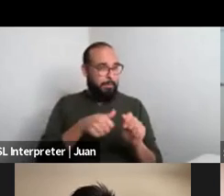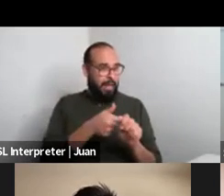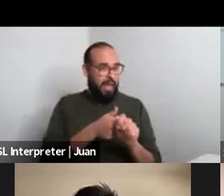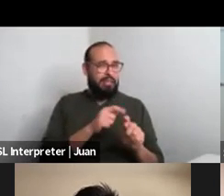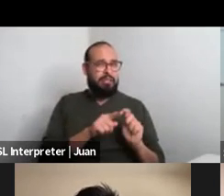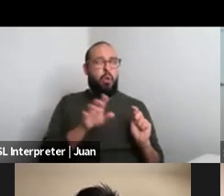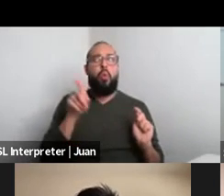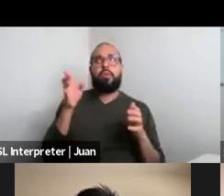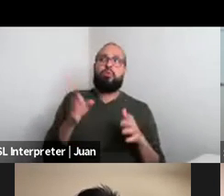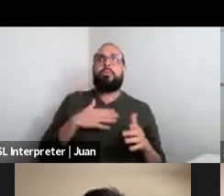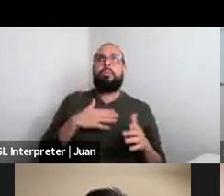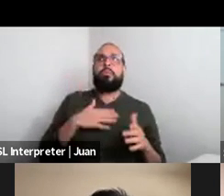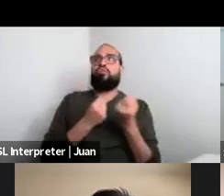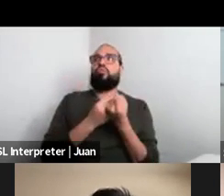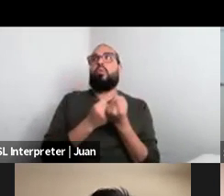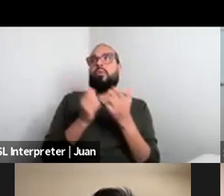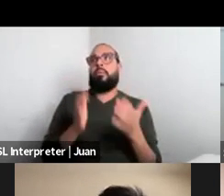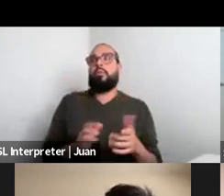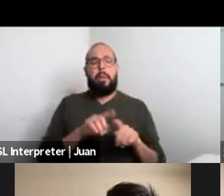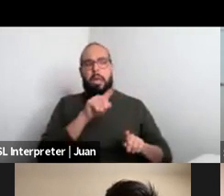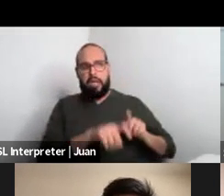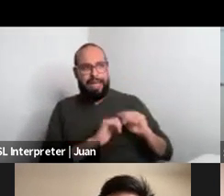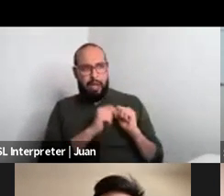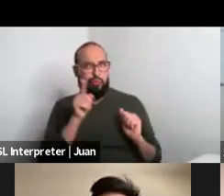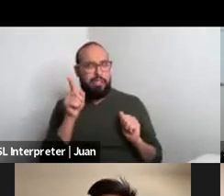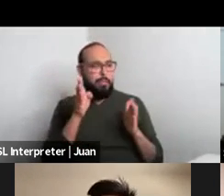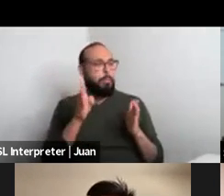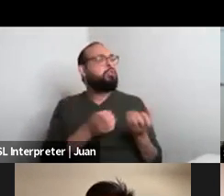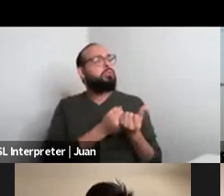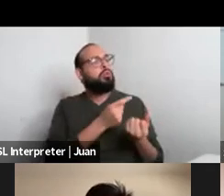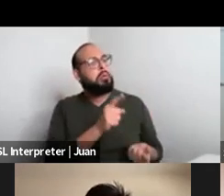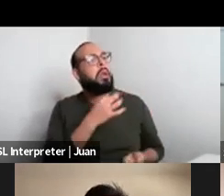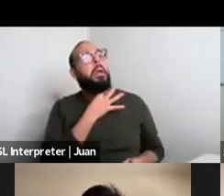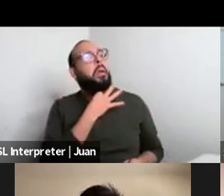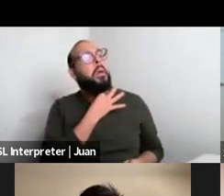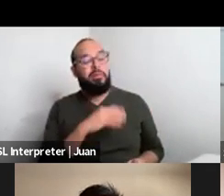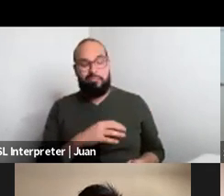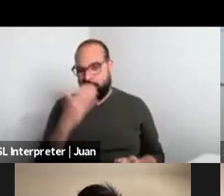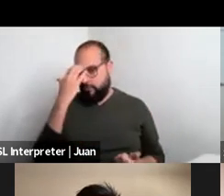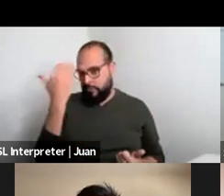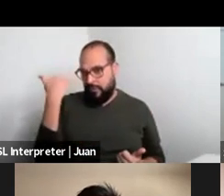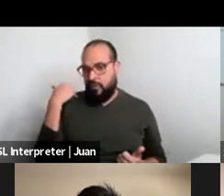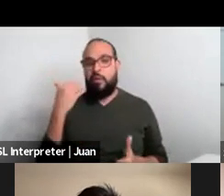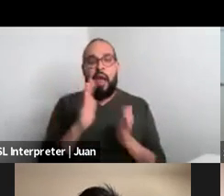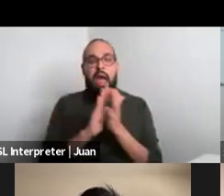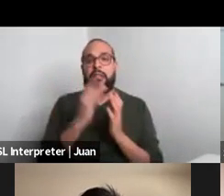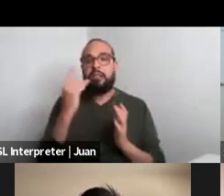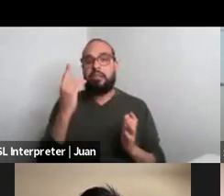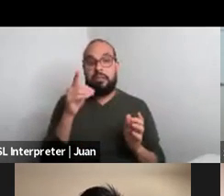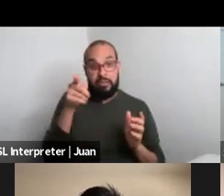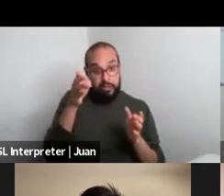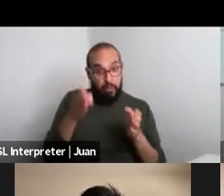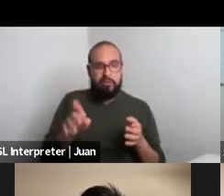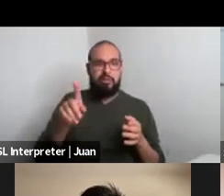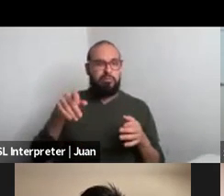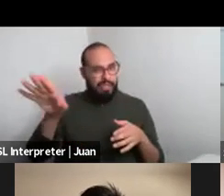the ways that they support you? And I know folks talked about having someone leave and come at the end, but actually Yomi